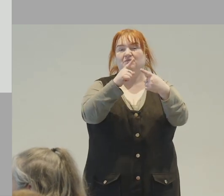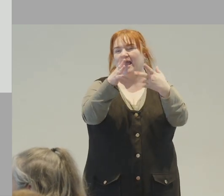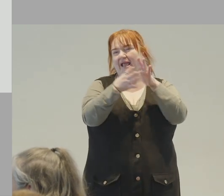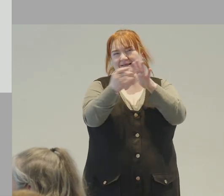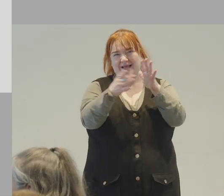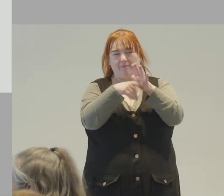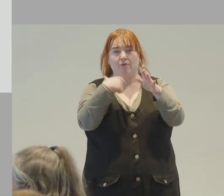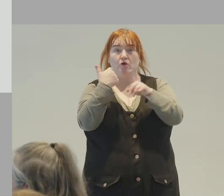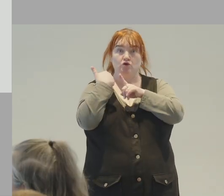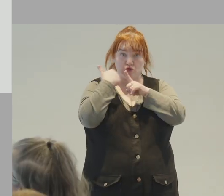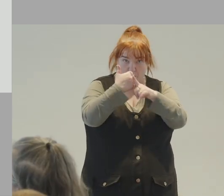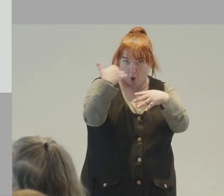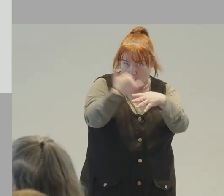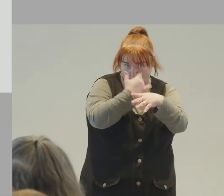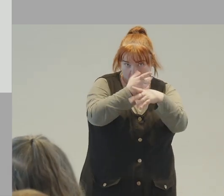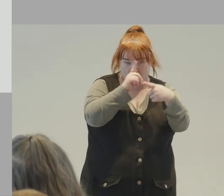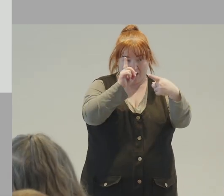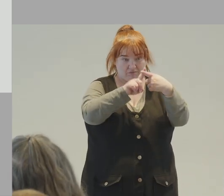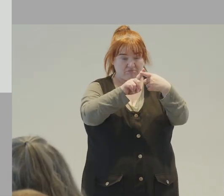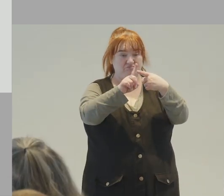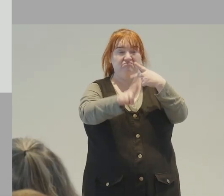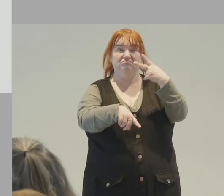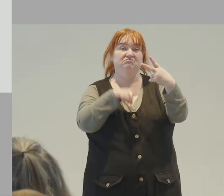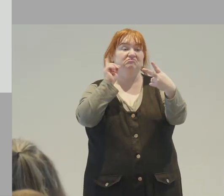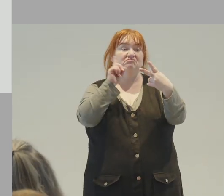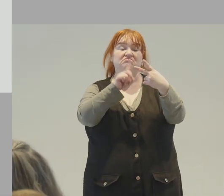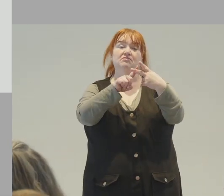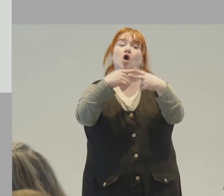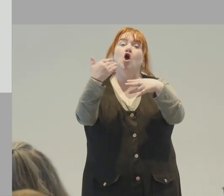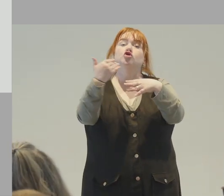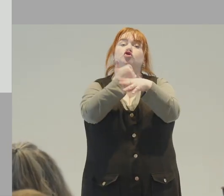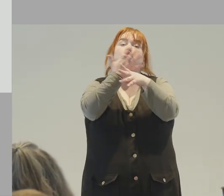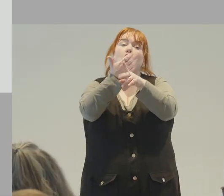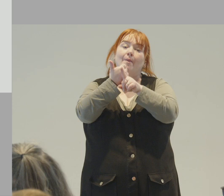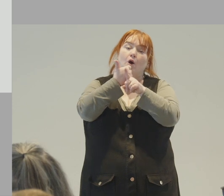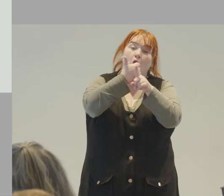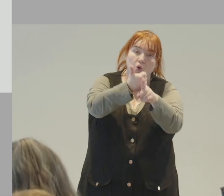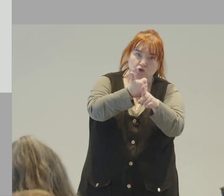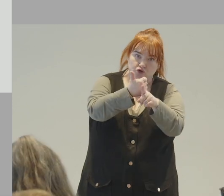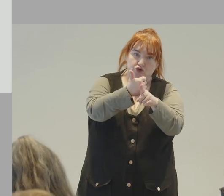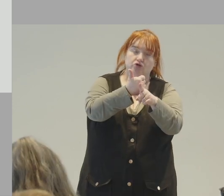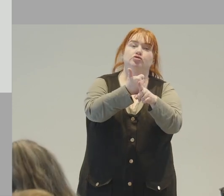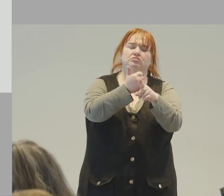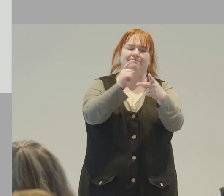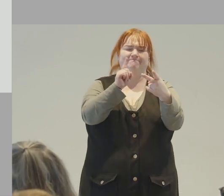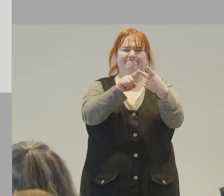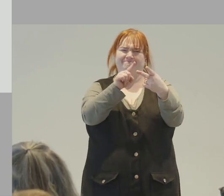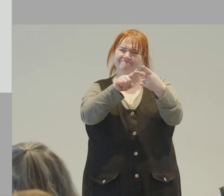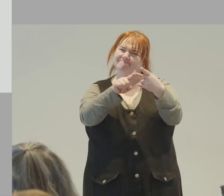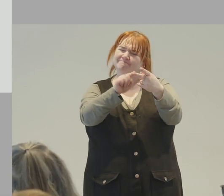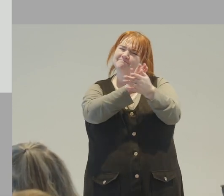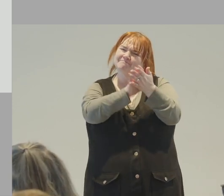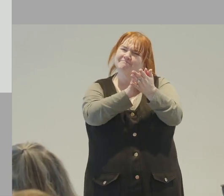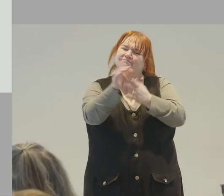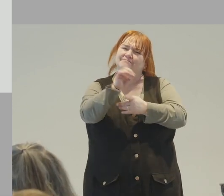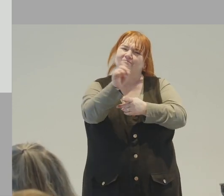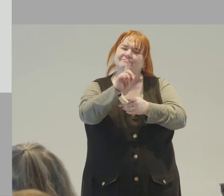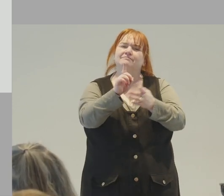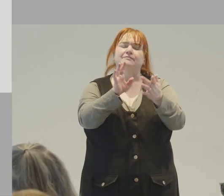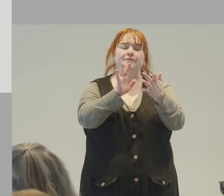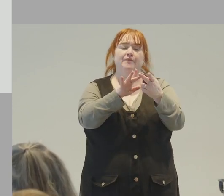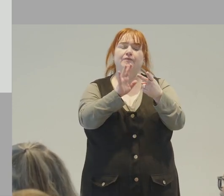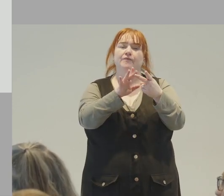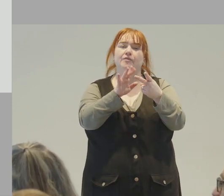worker like a creative support. You could get a job coach. What I mean by this is an example that Access to Work